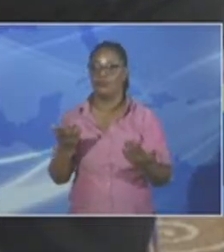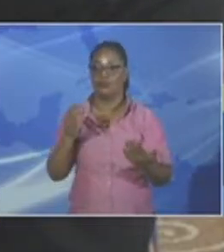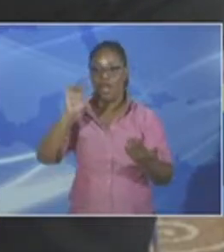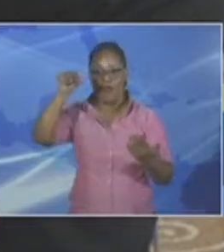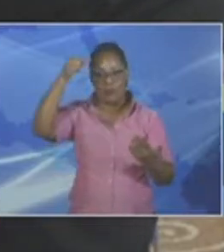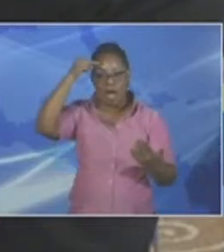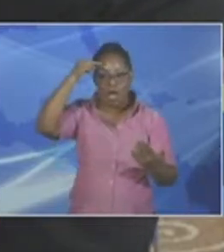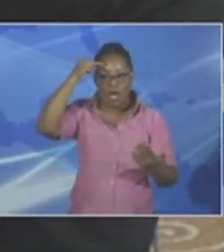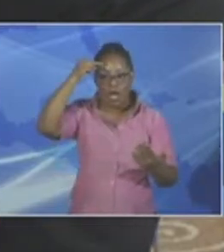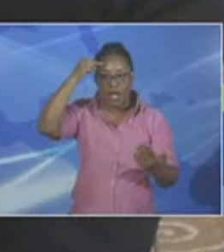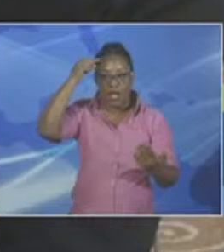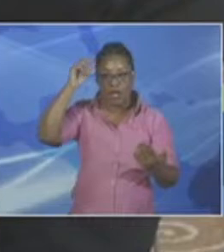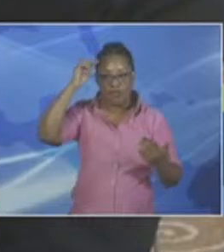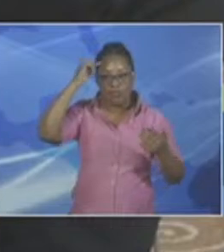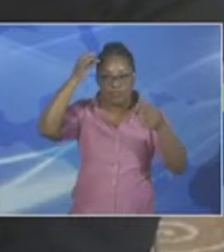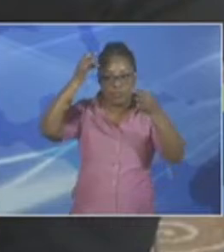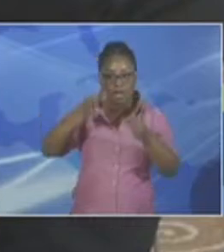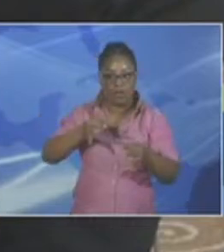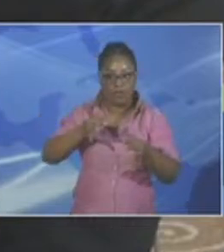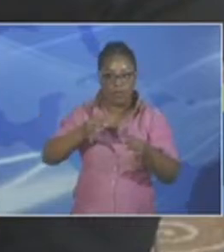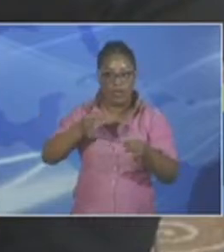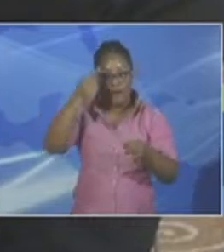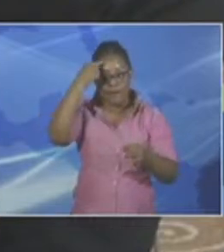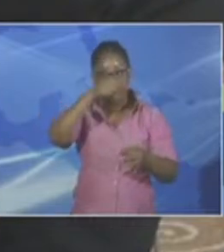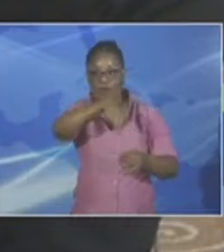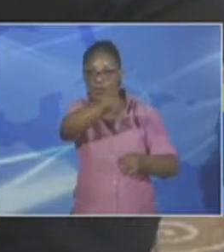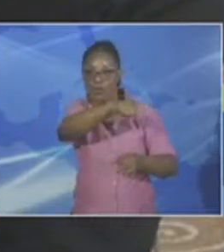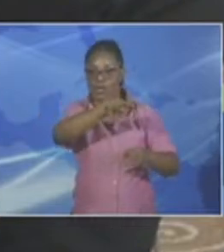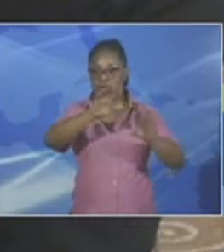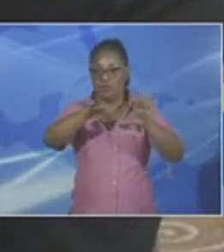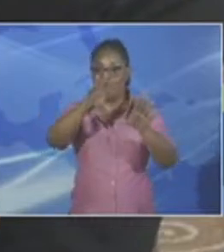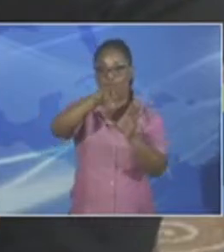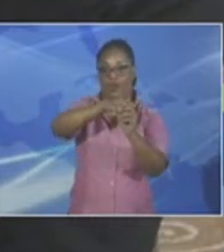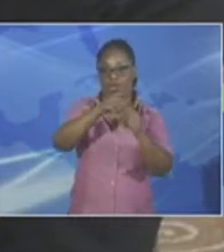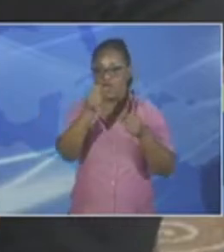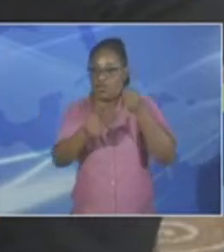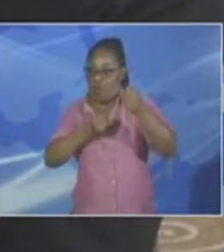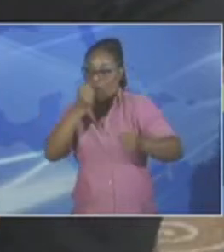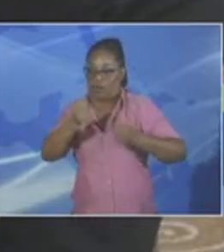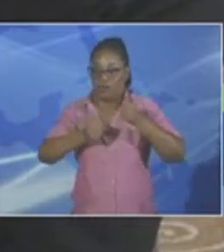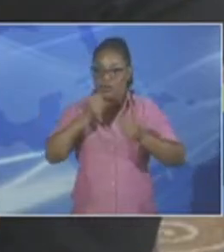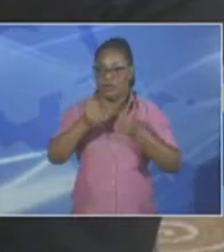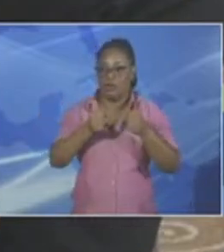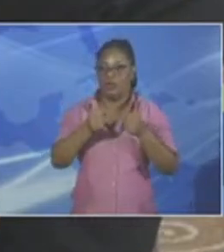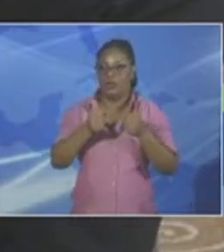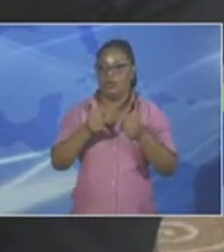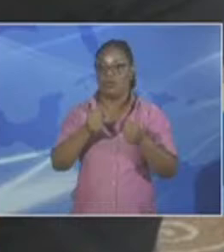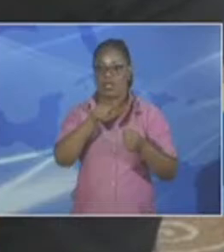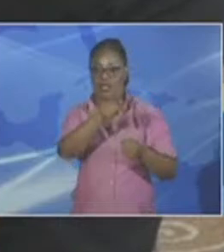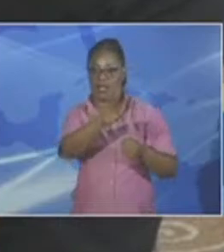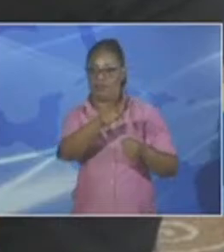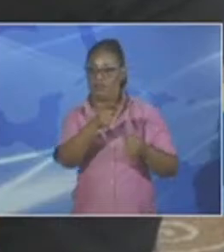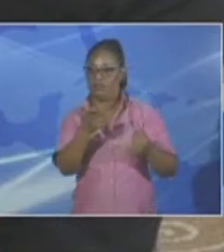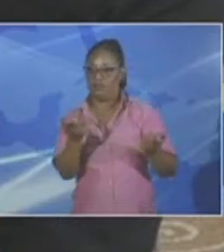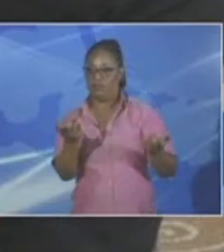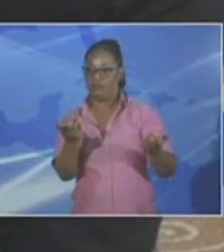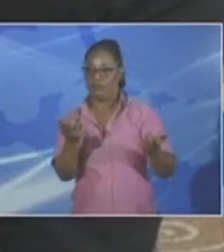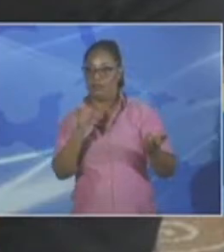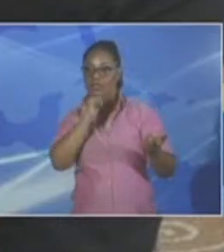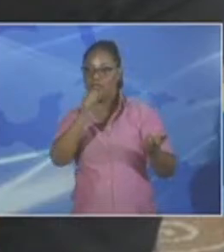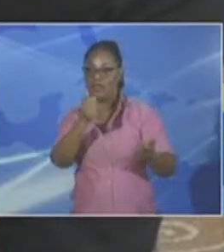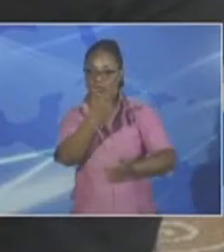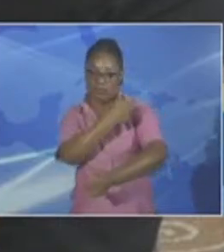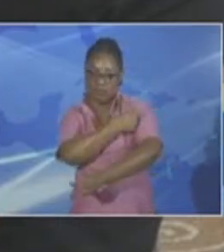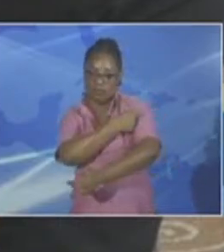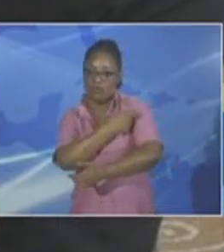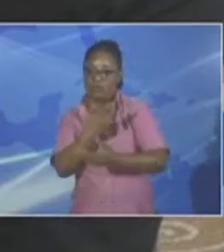on unvaccinated athletes? As it stands, unvaccinated athletes, if I'm not mistaken, cannot play on the national team